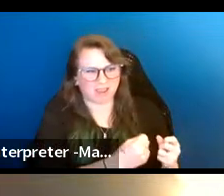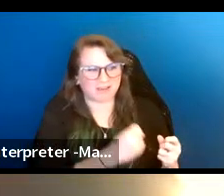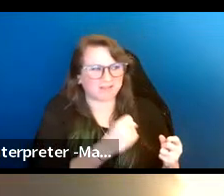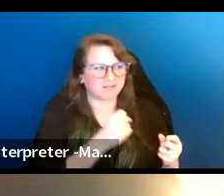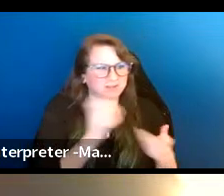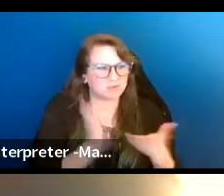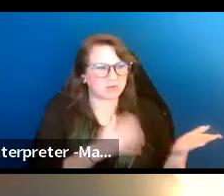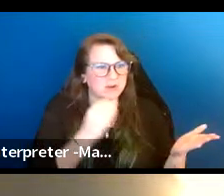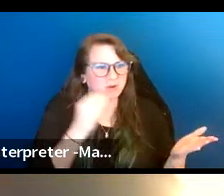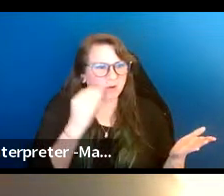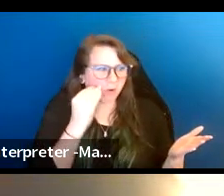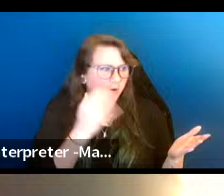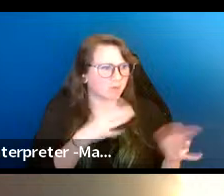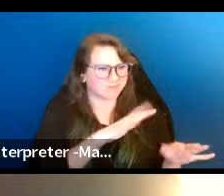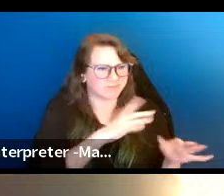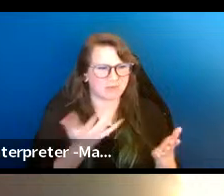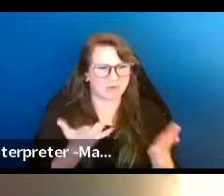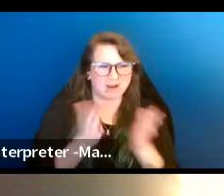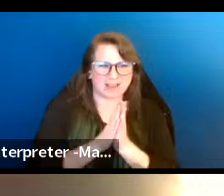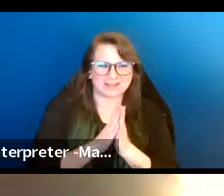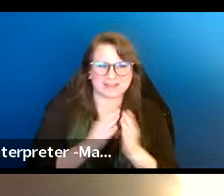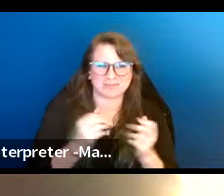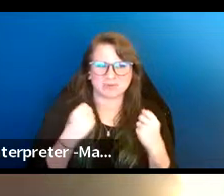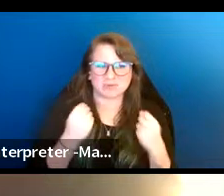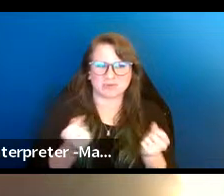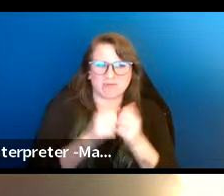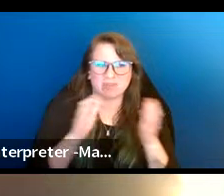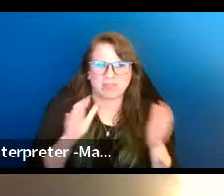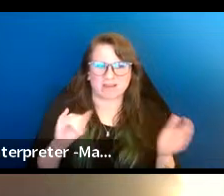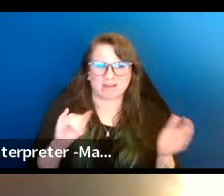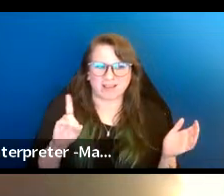home residence with them. So then we're asking them to drive without a license.